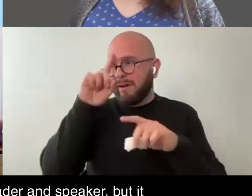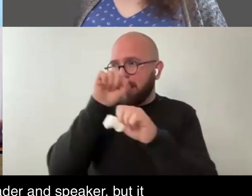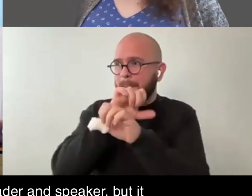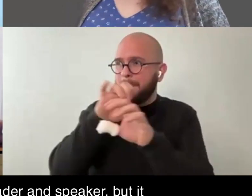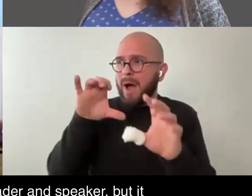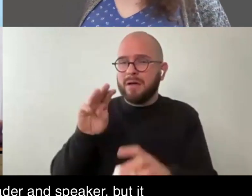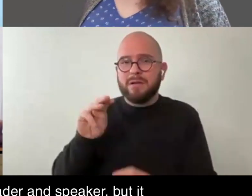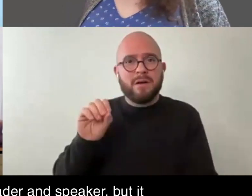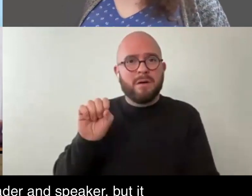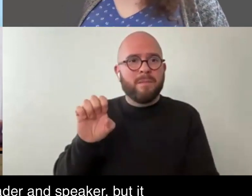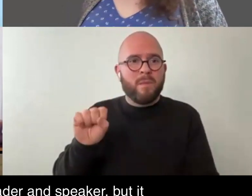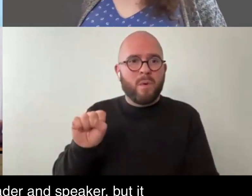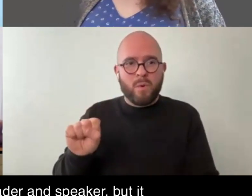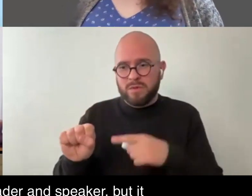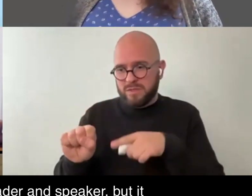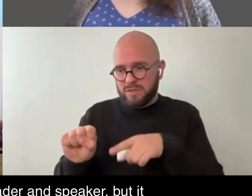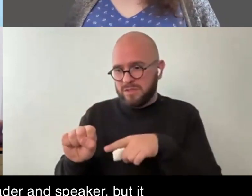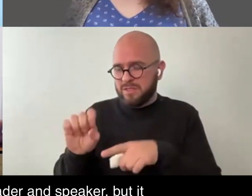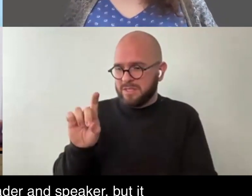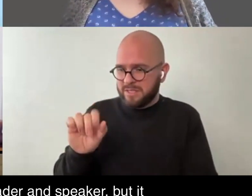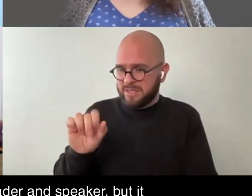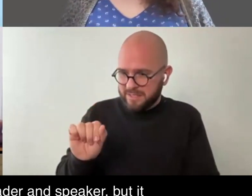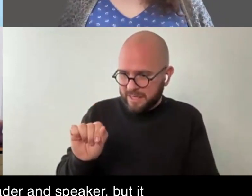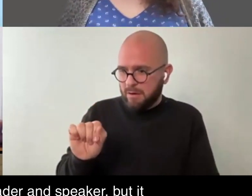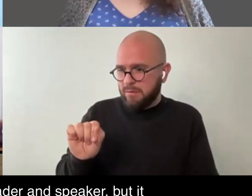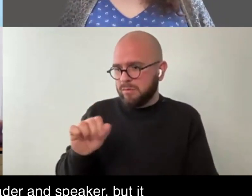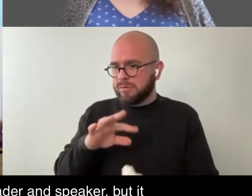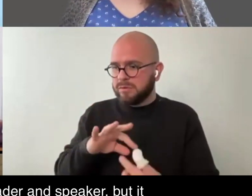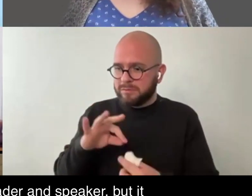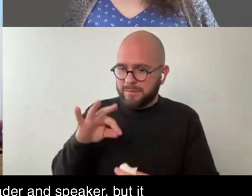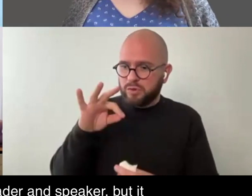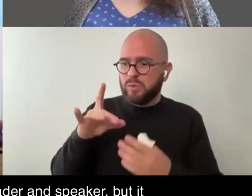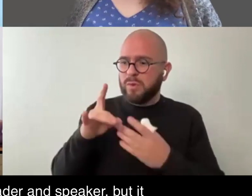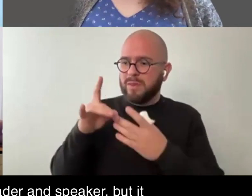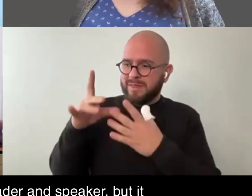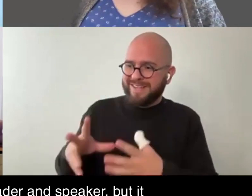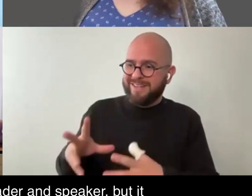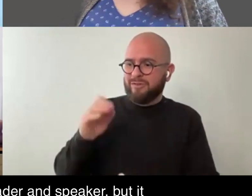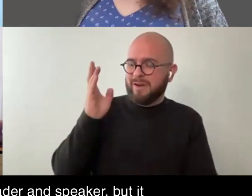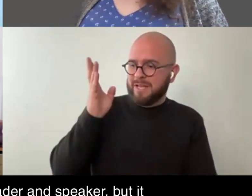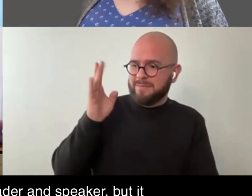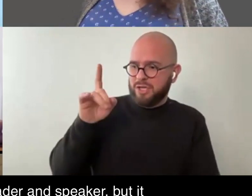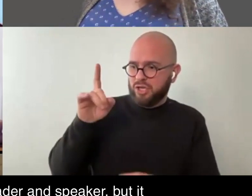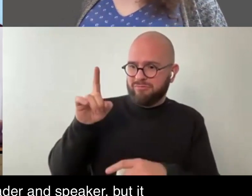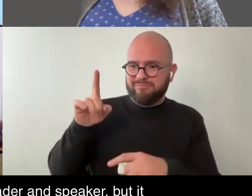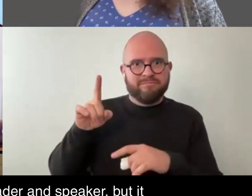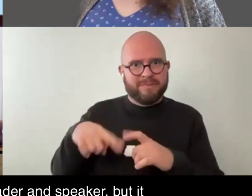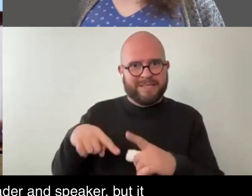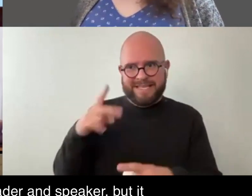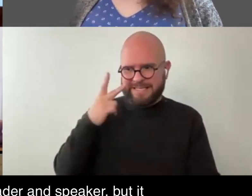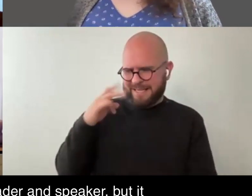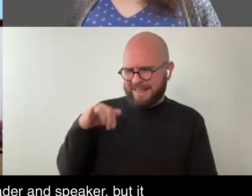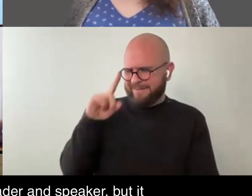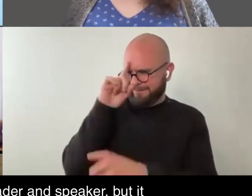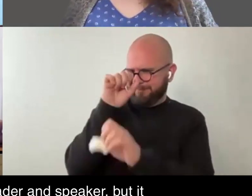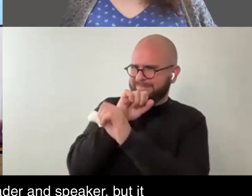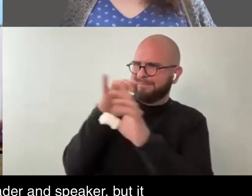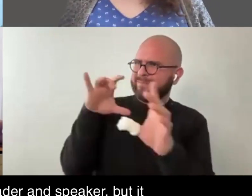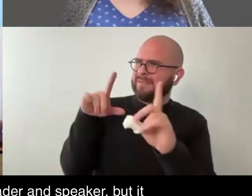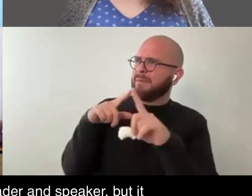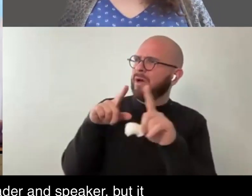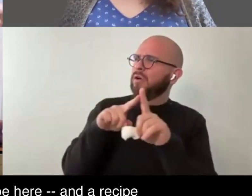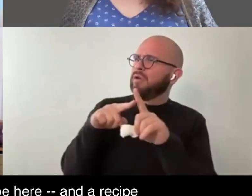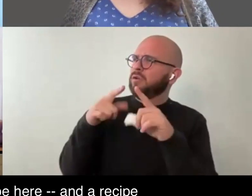a disabled spiritual leader and speaker, but it also like tries to universalize that